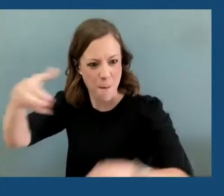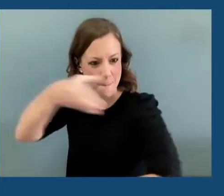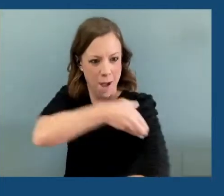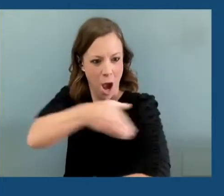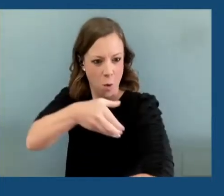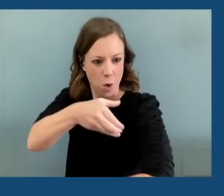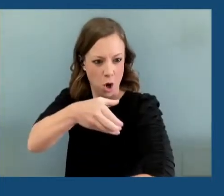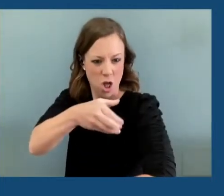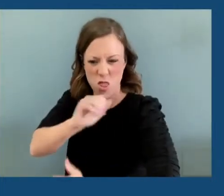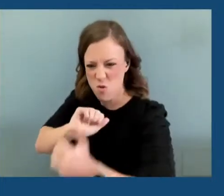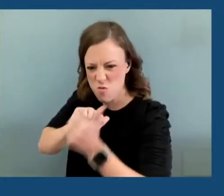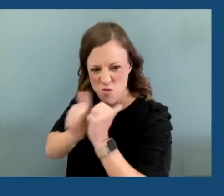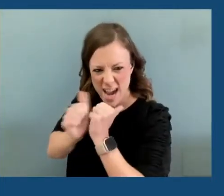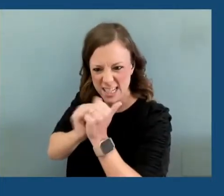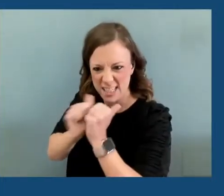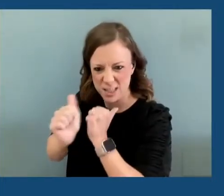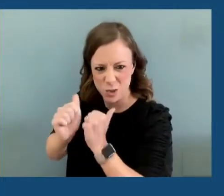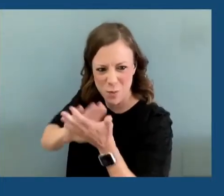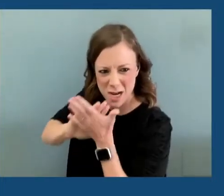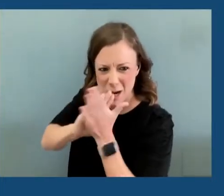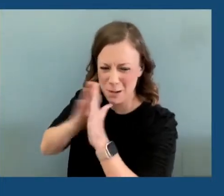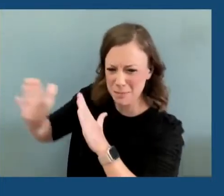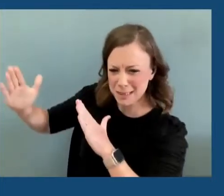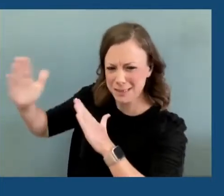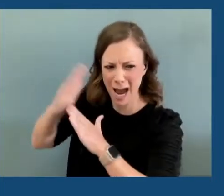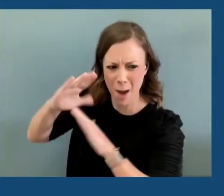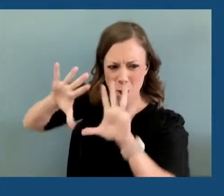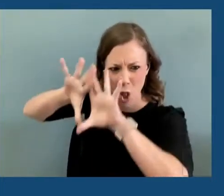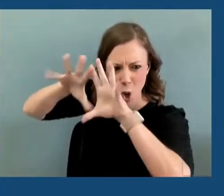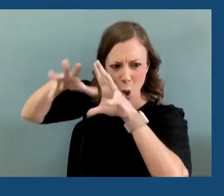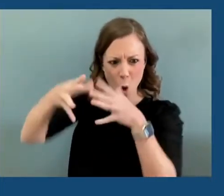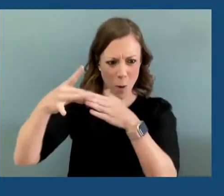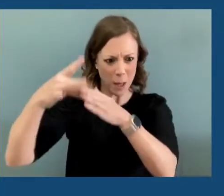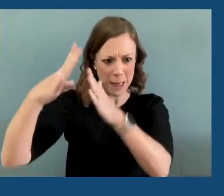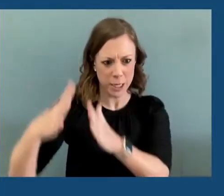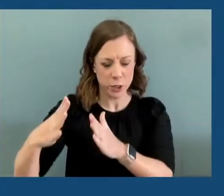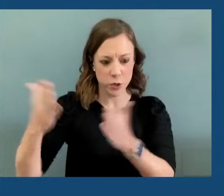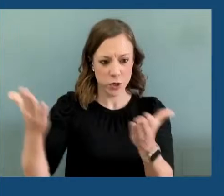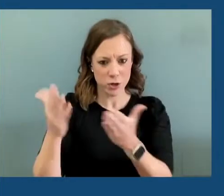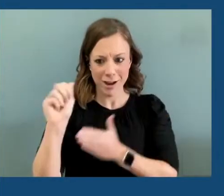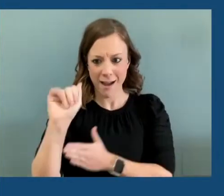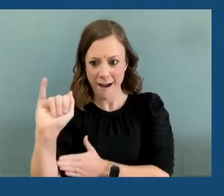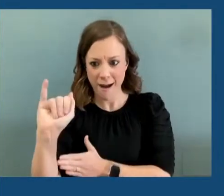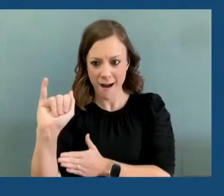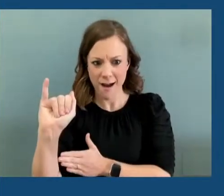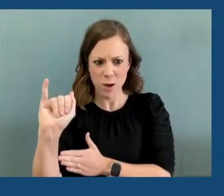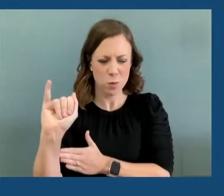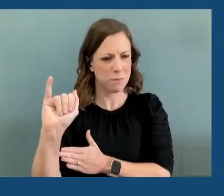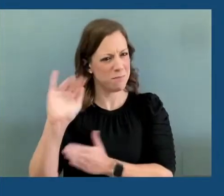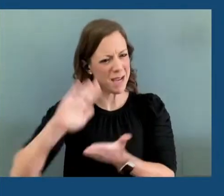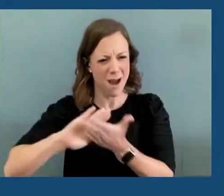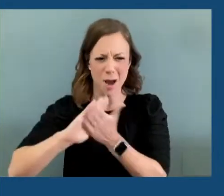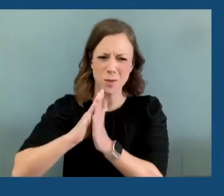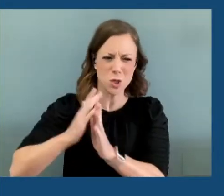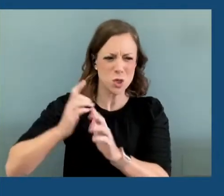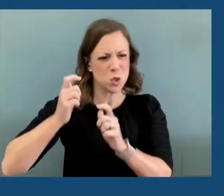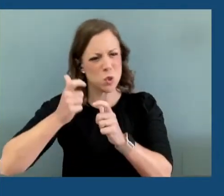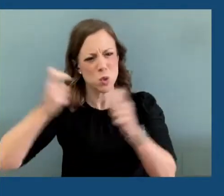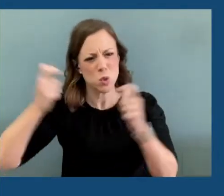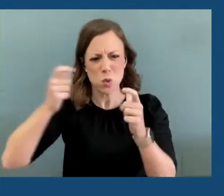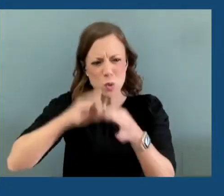in AI will be one of the defining competitions in our lifetimes as we seek to